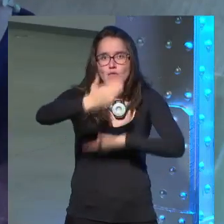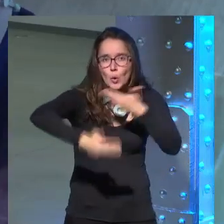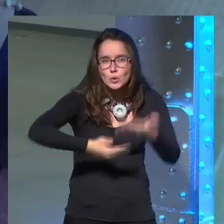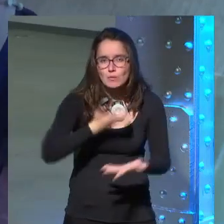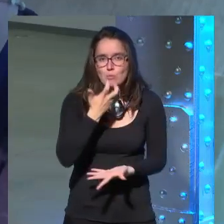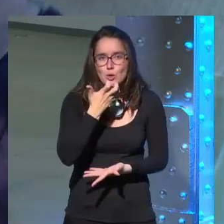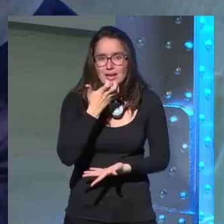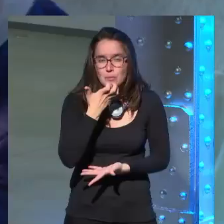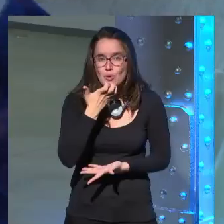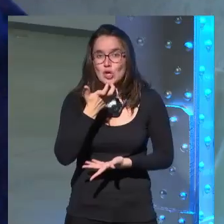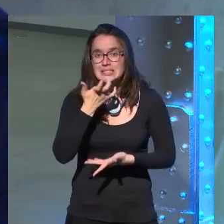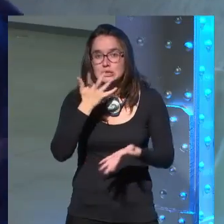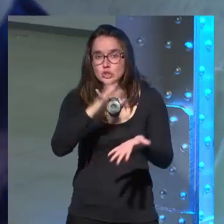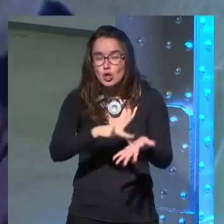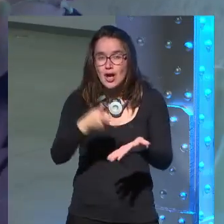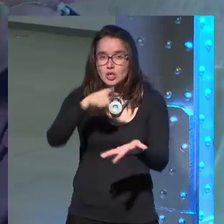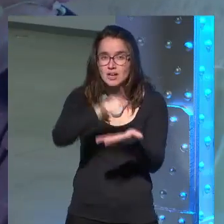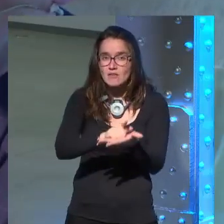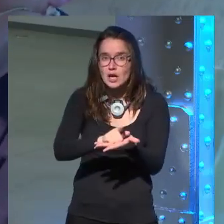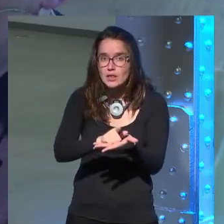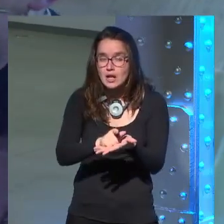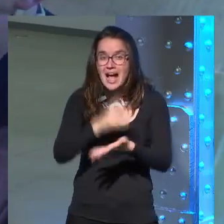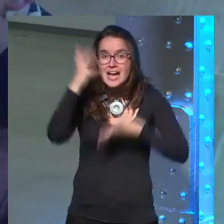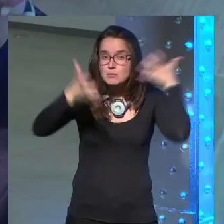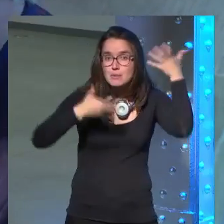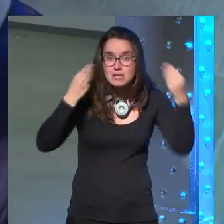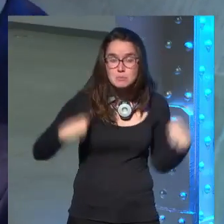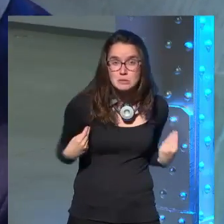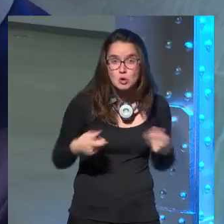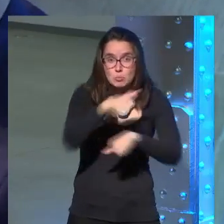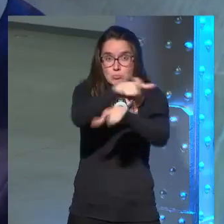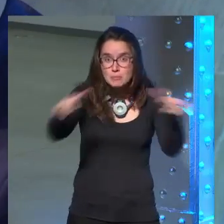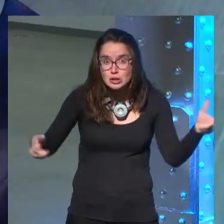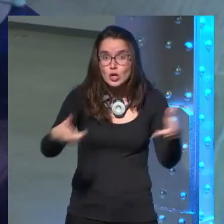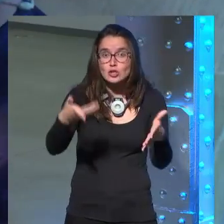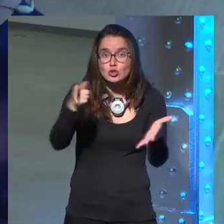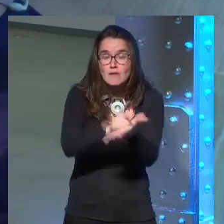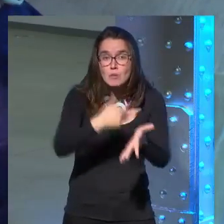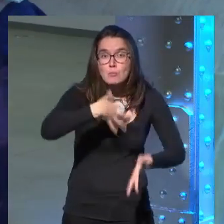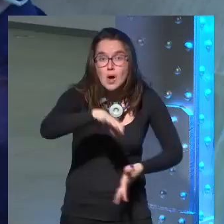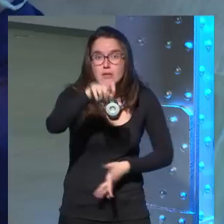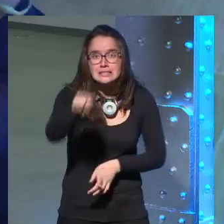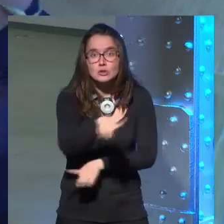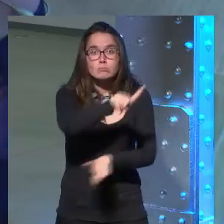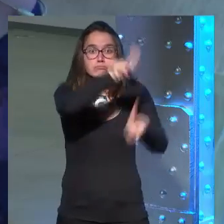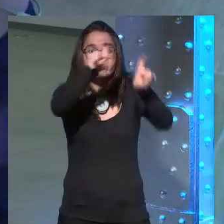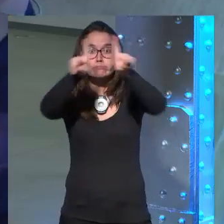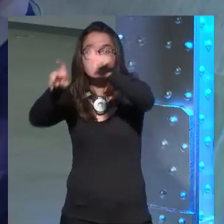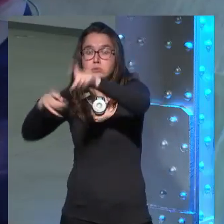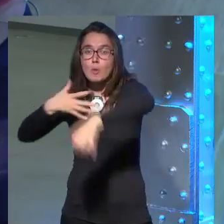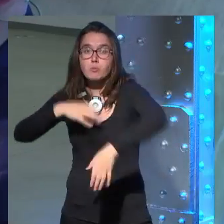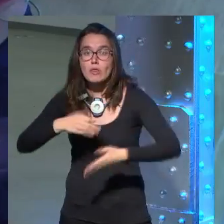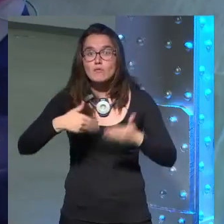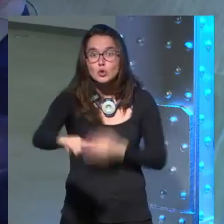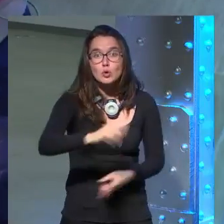the same animals? Would we get humans again? Is one of the big open questions. But I felt that didn't have